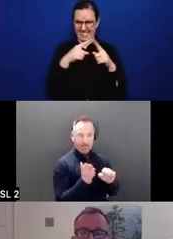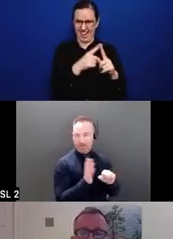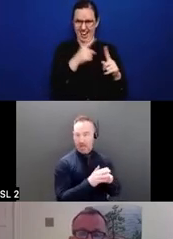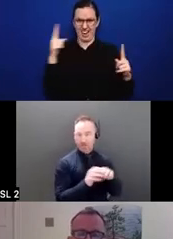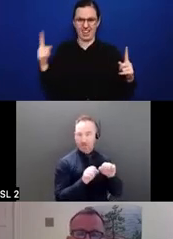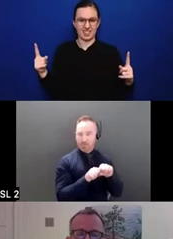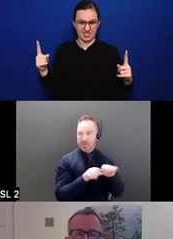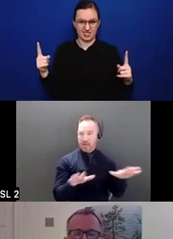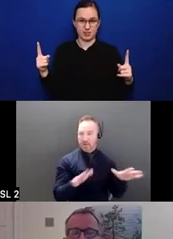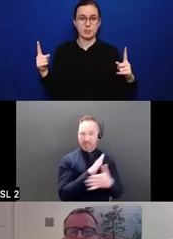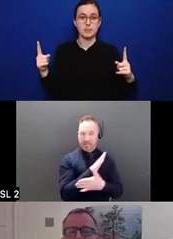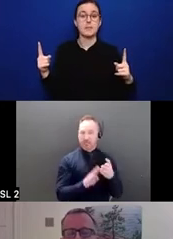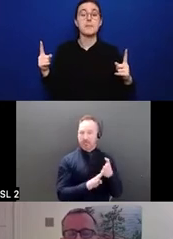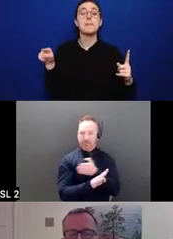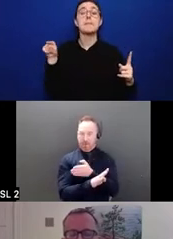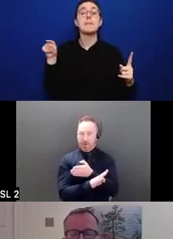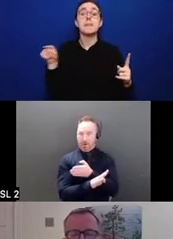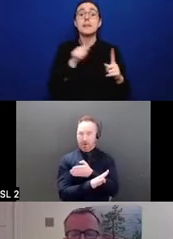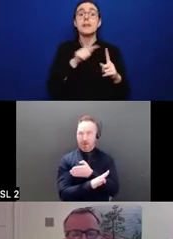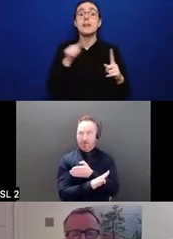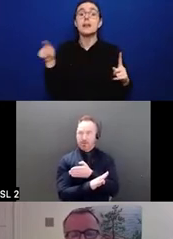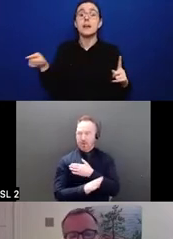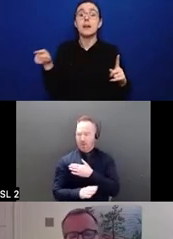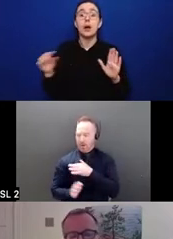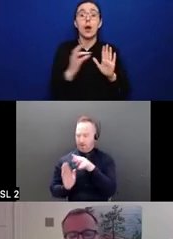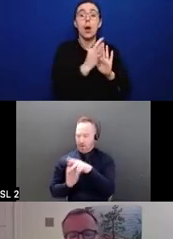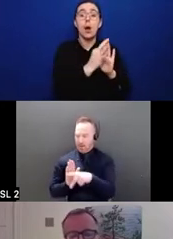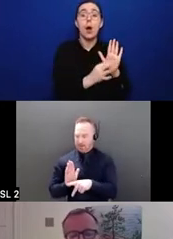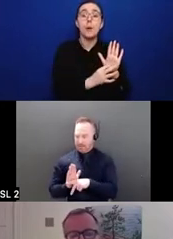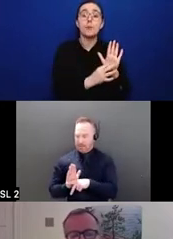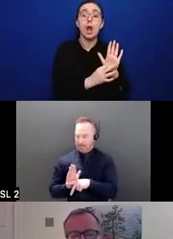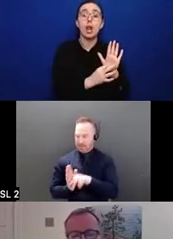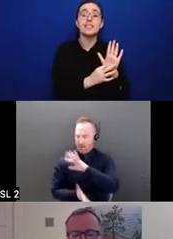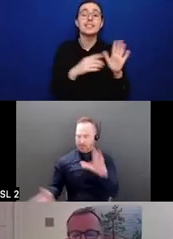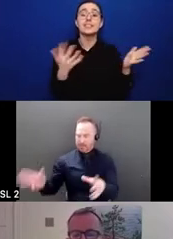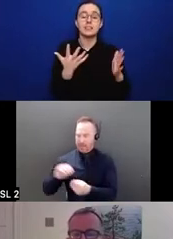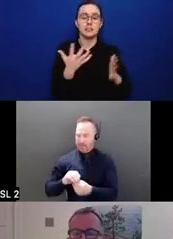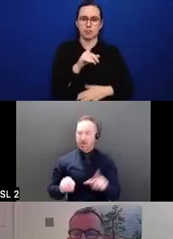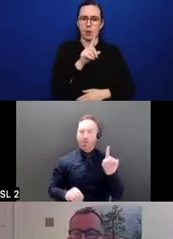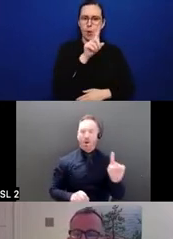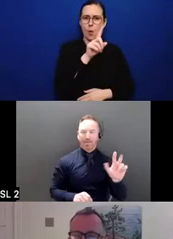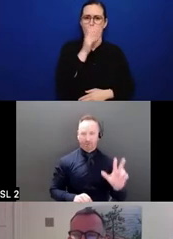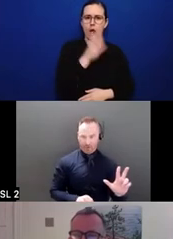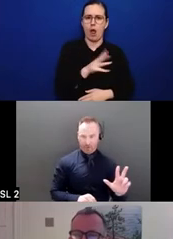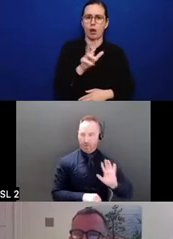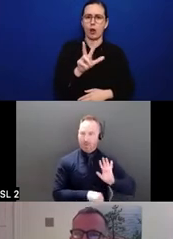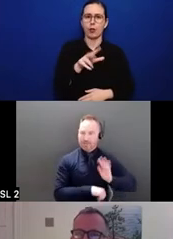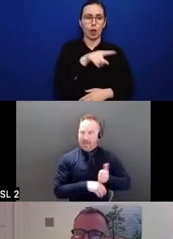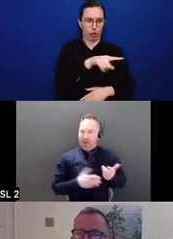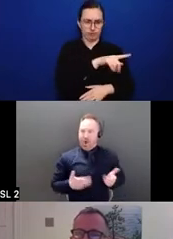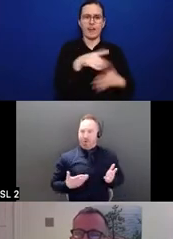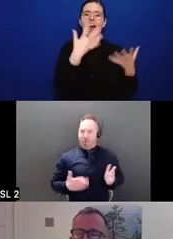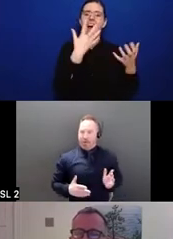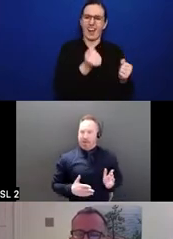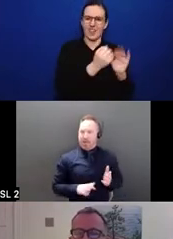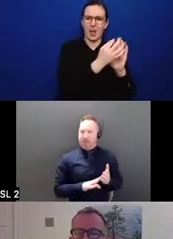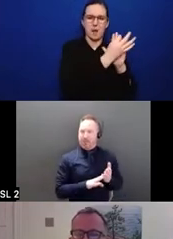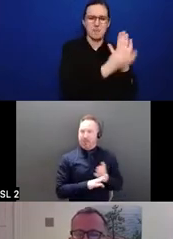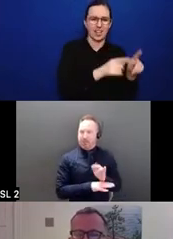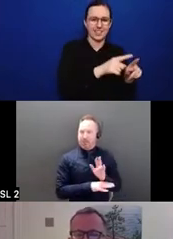about a third of the policies were policies already in place in July of 2020. And they total 764